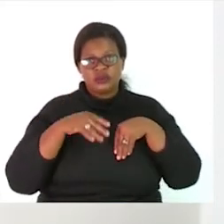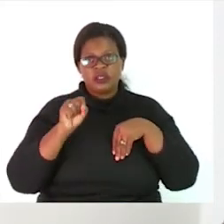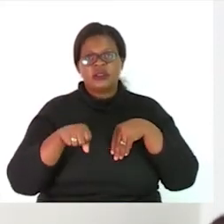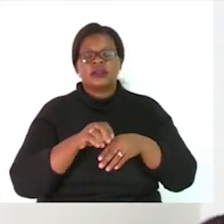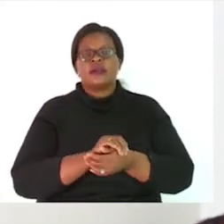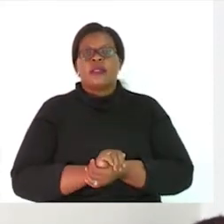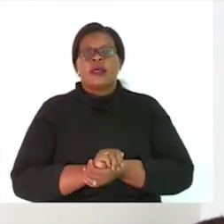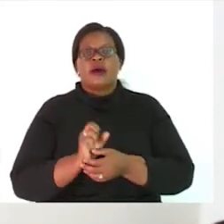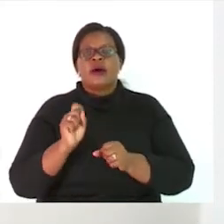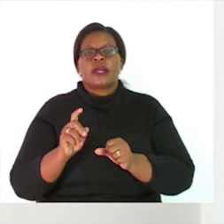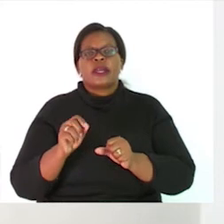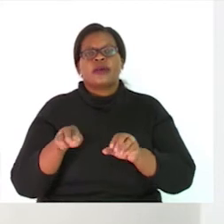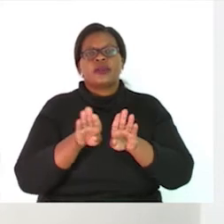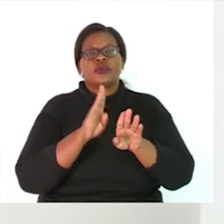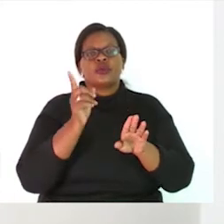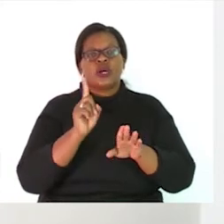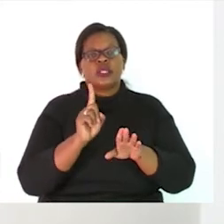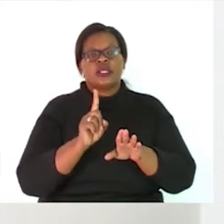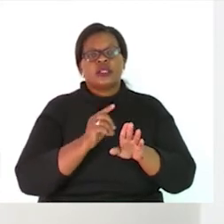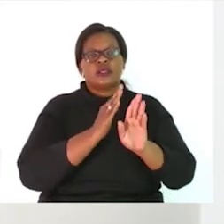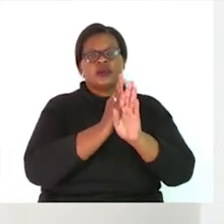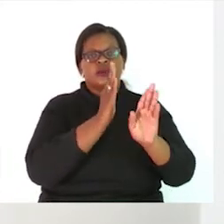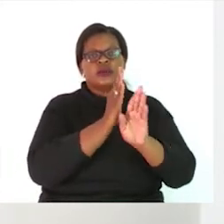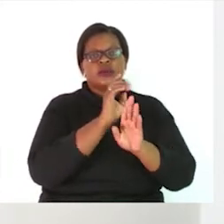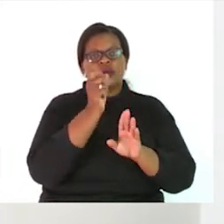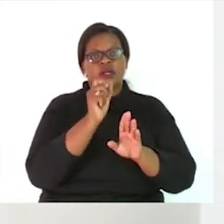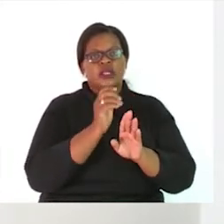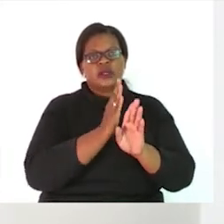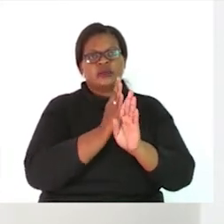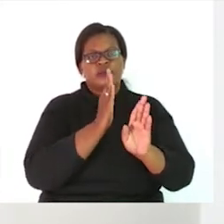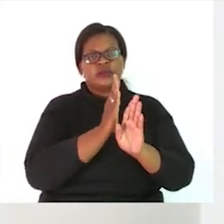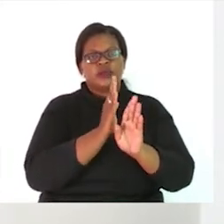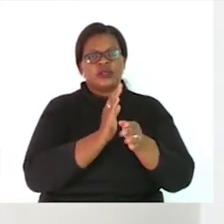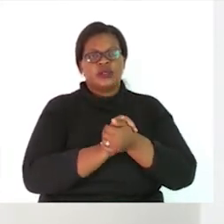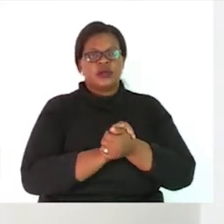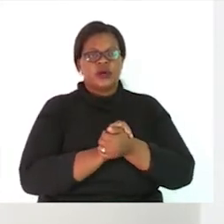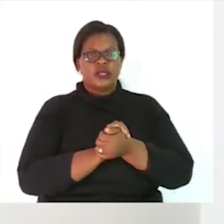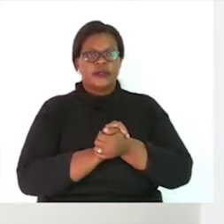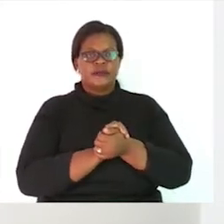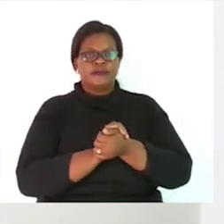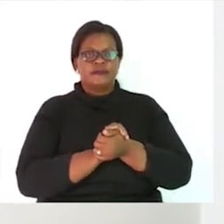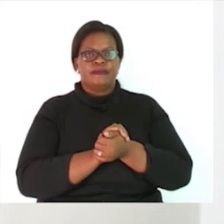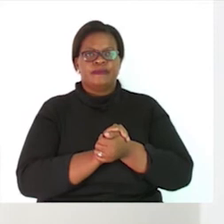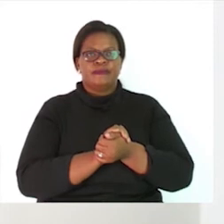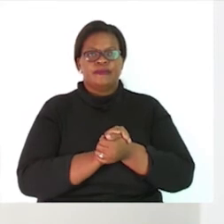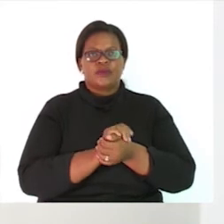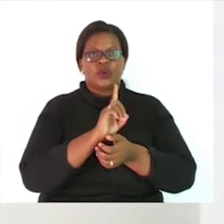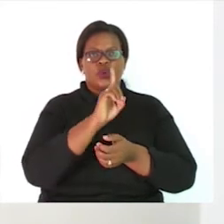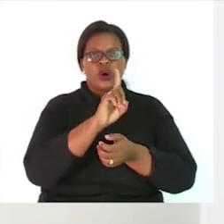so what should we do now? What is our next step? You put them in order. We put them in order. We have